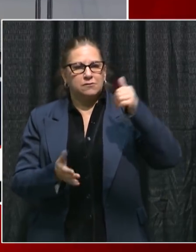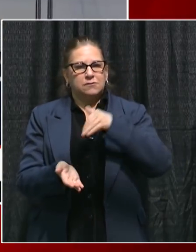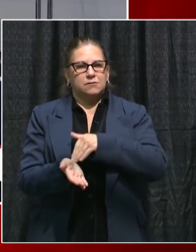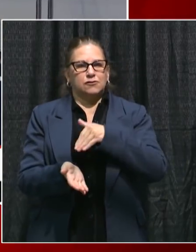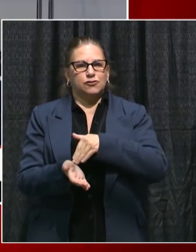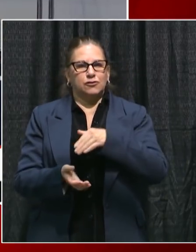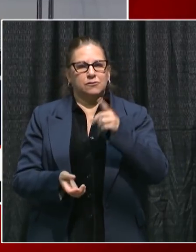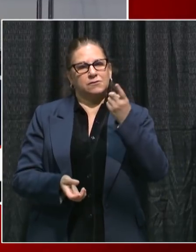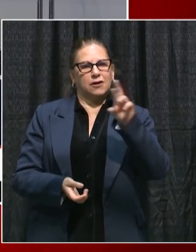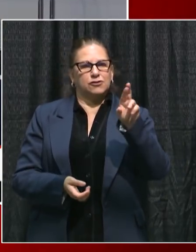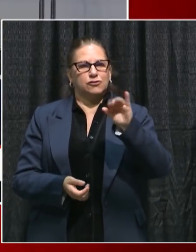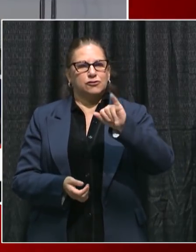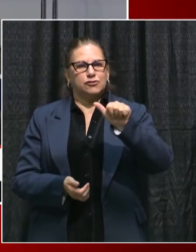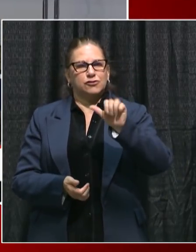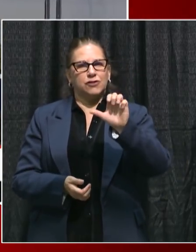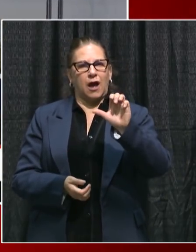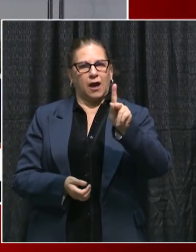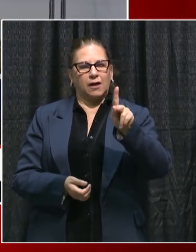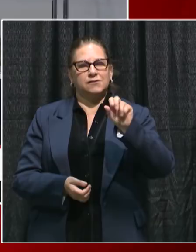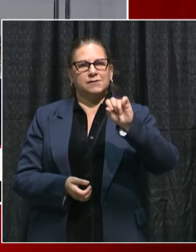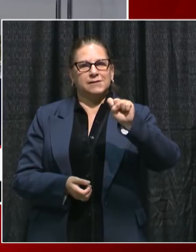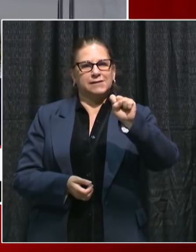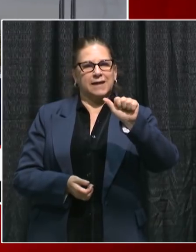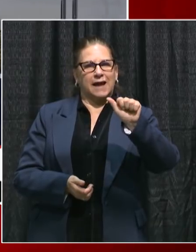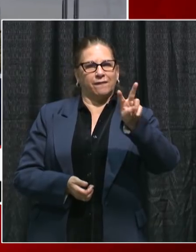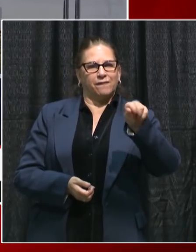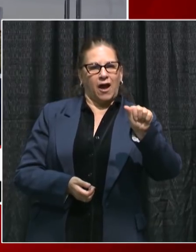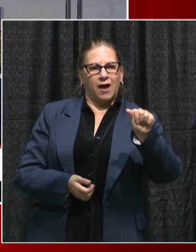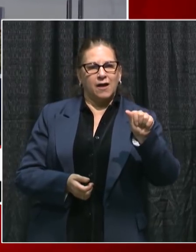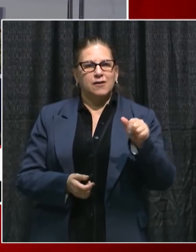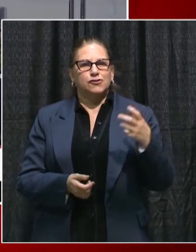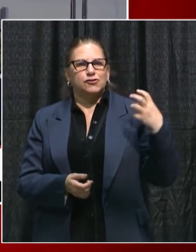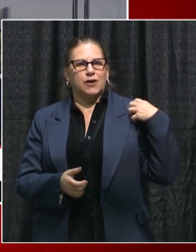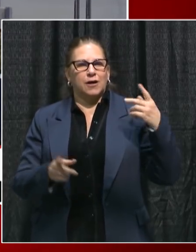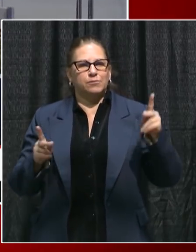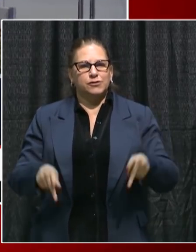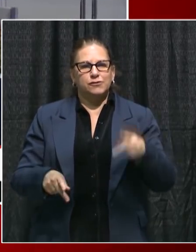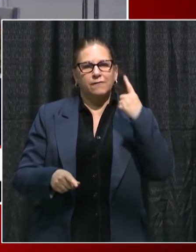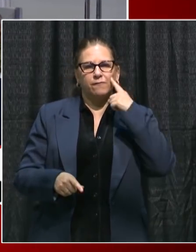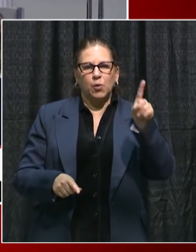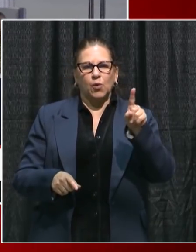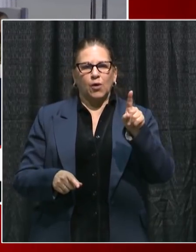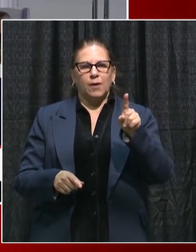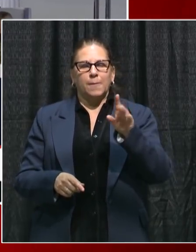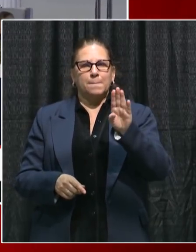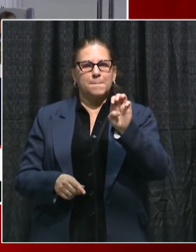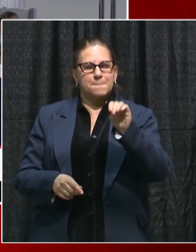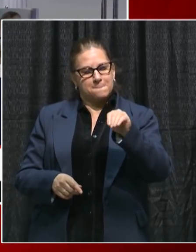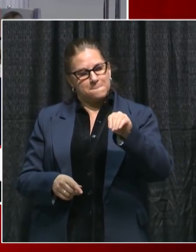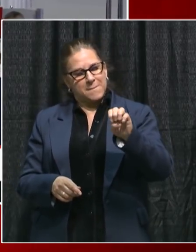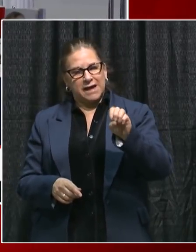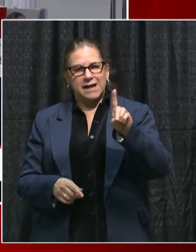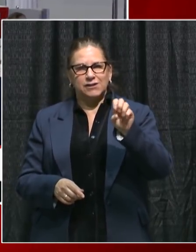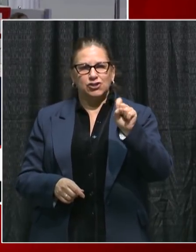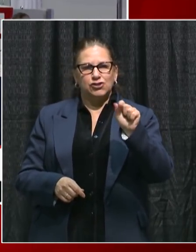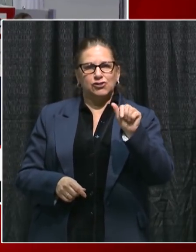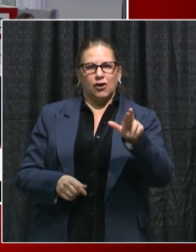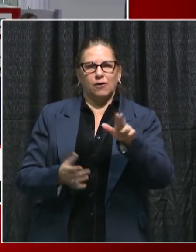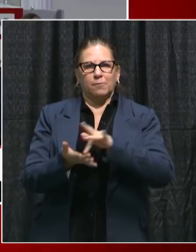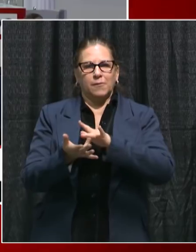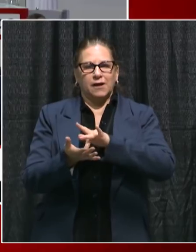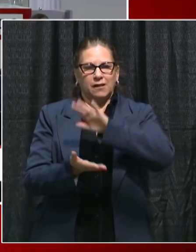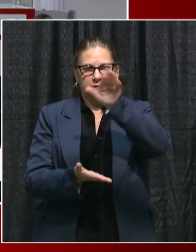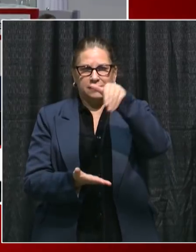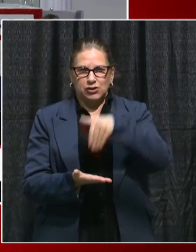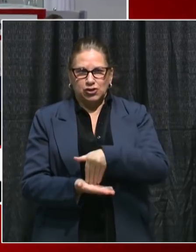who is the chair of MedStar Washington Hospital Center, Brigadier General Aaron